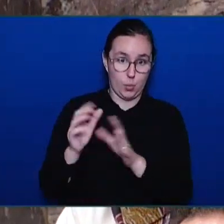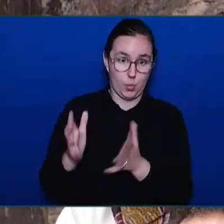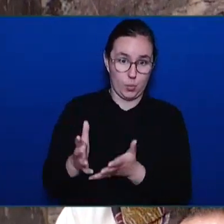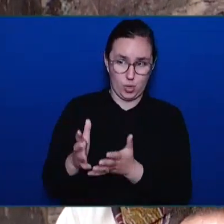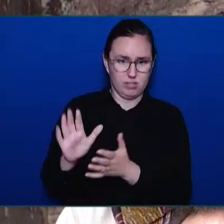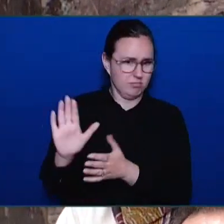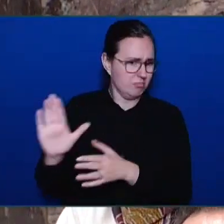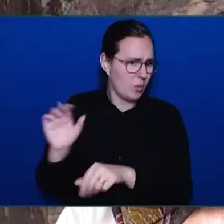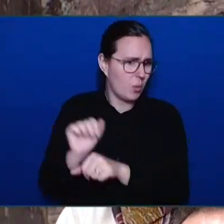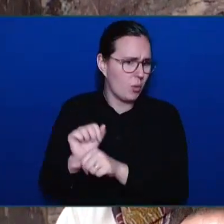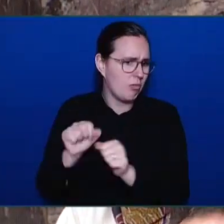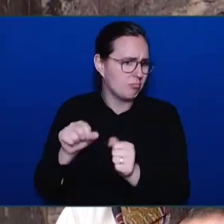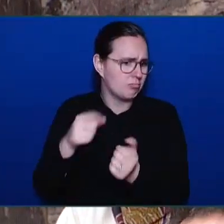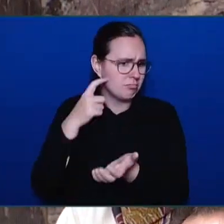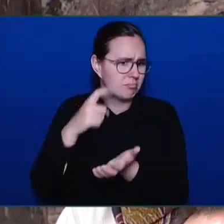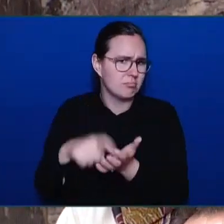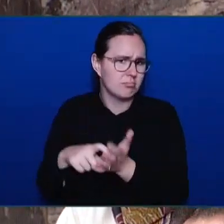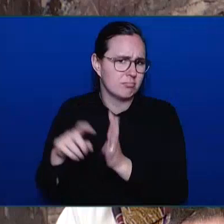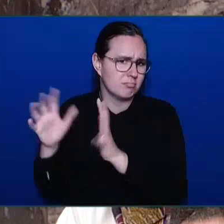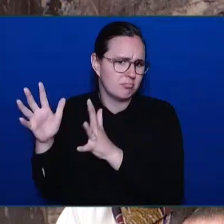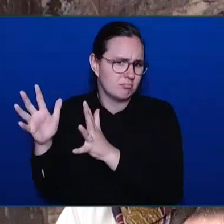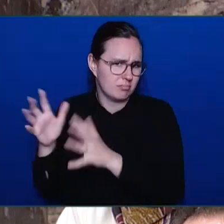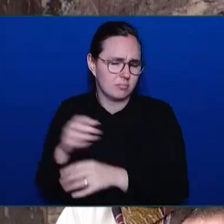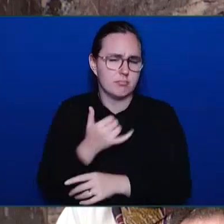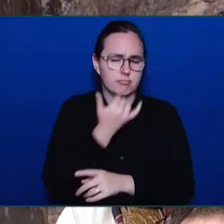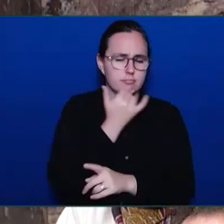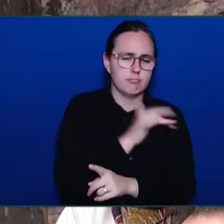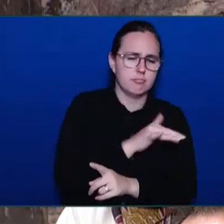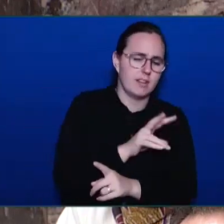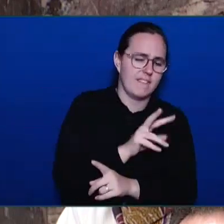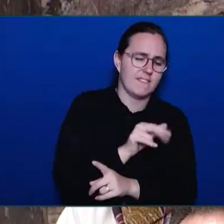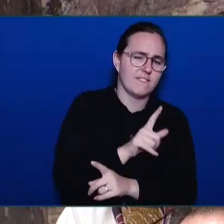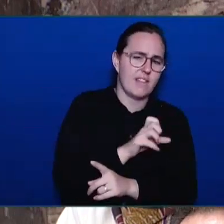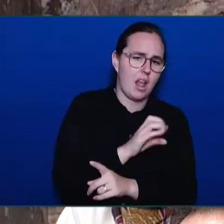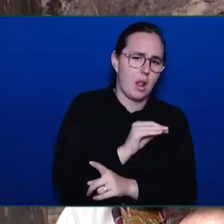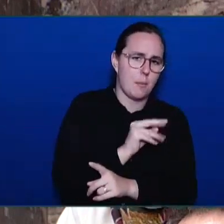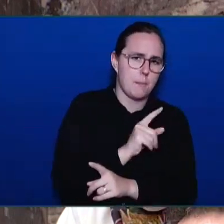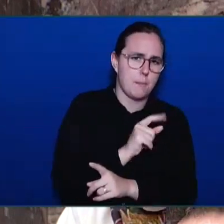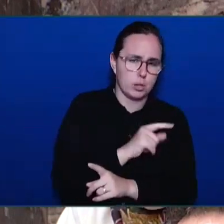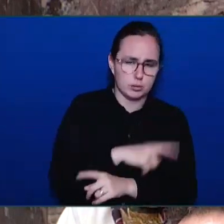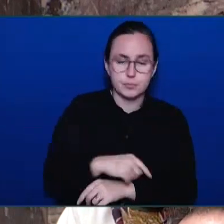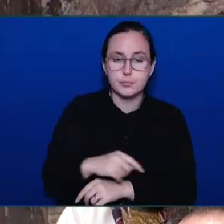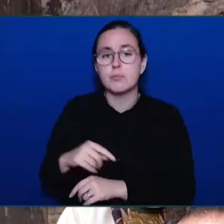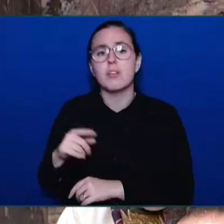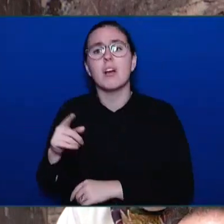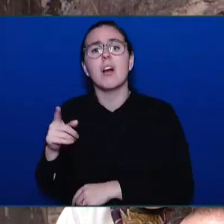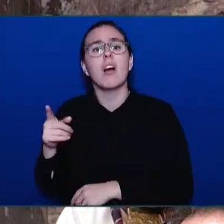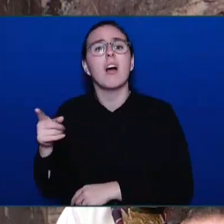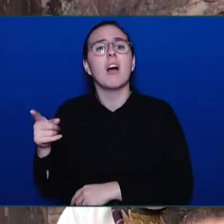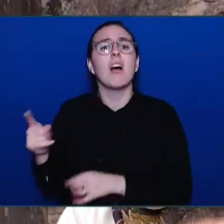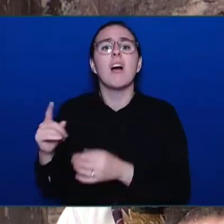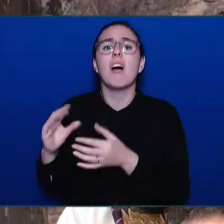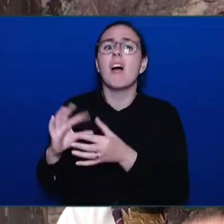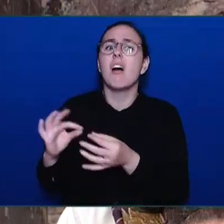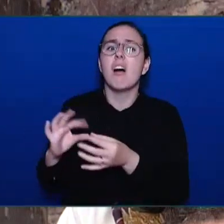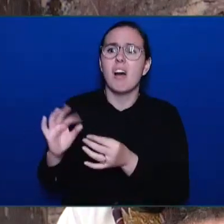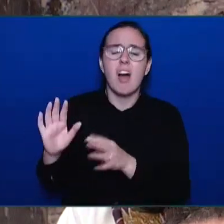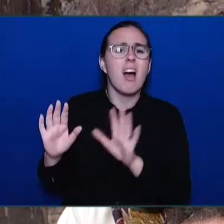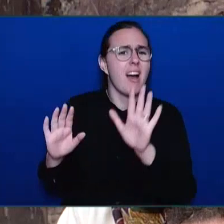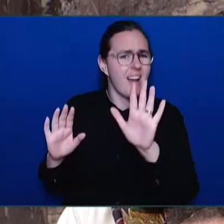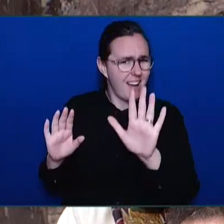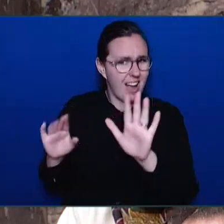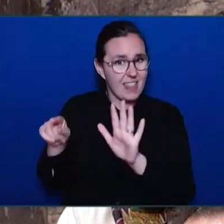out, they are overworked, and they want this minister to stand up and do something to help them. The people